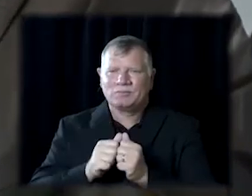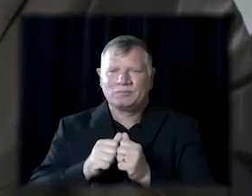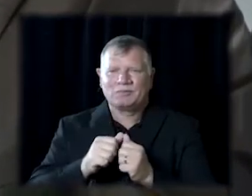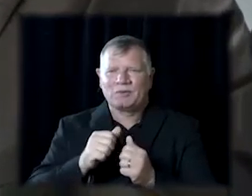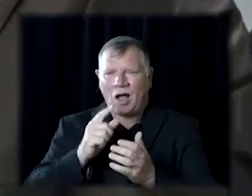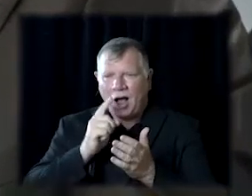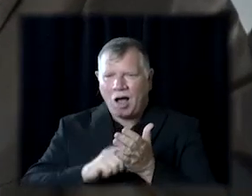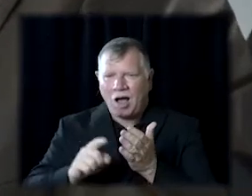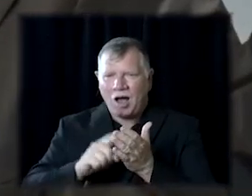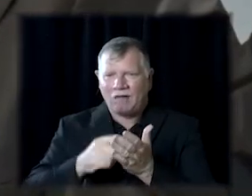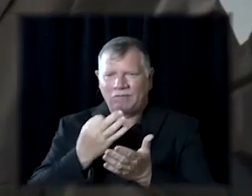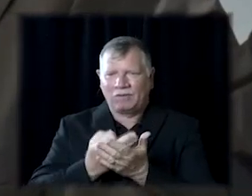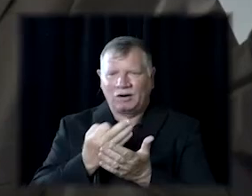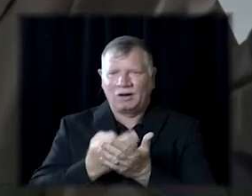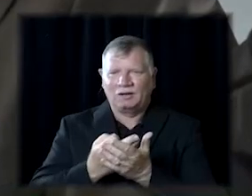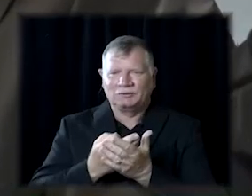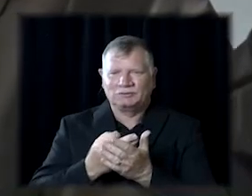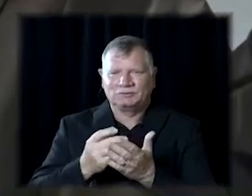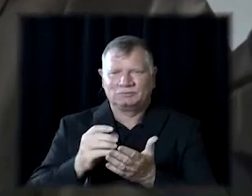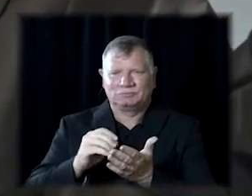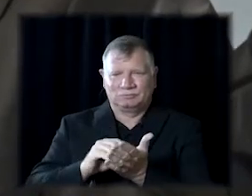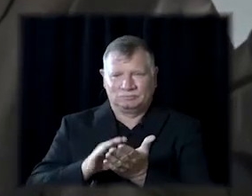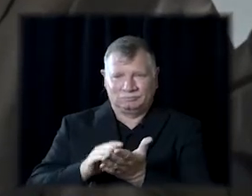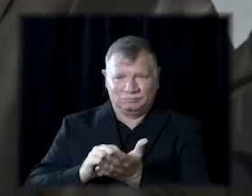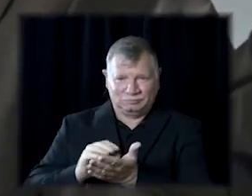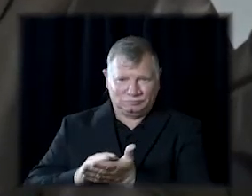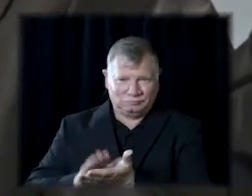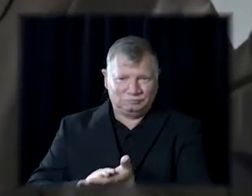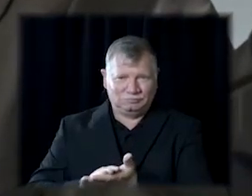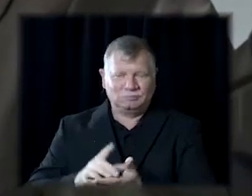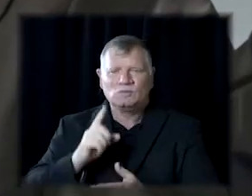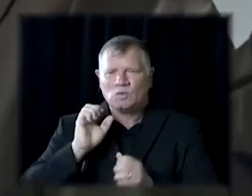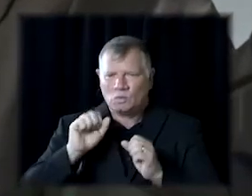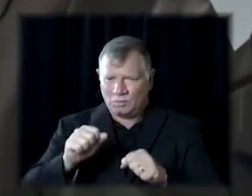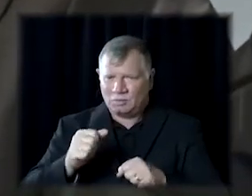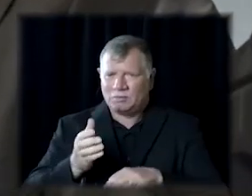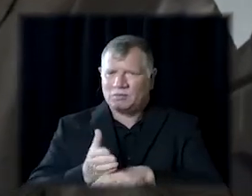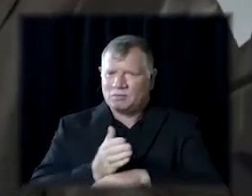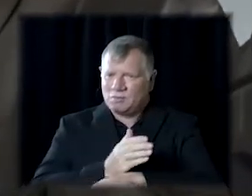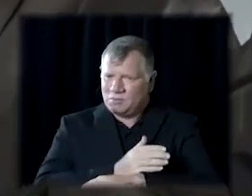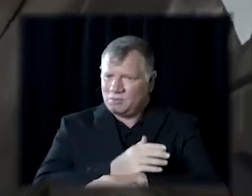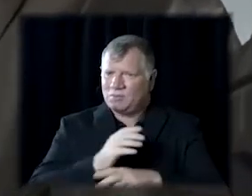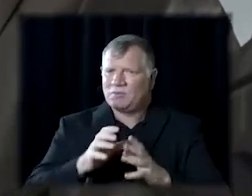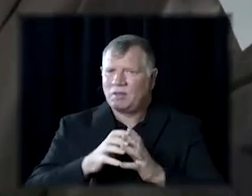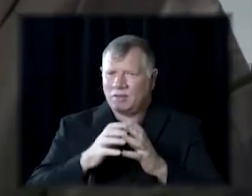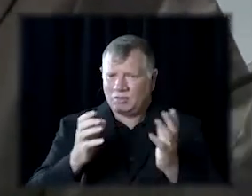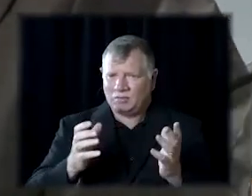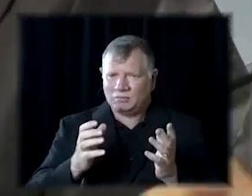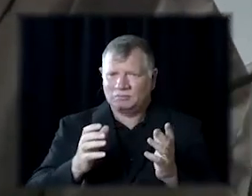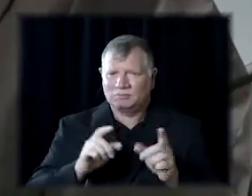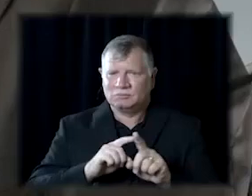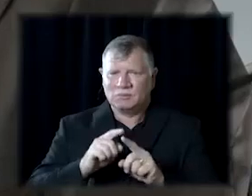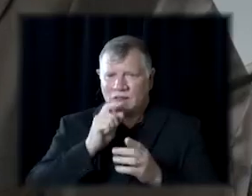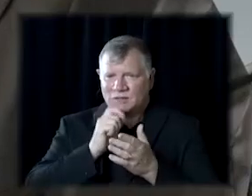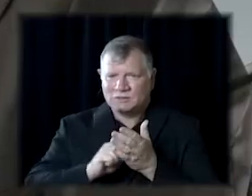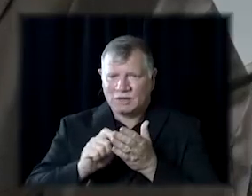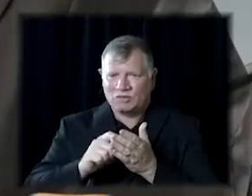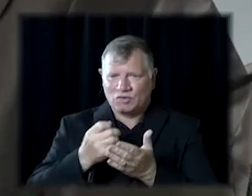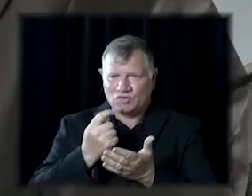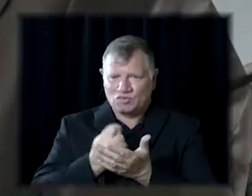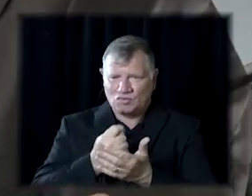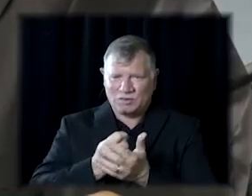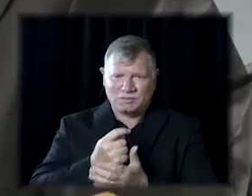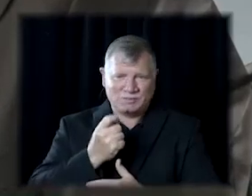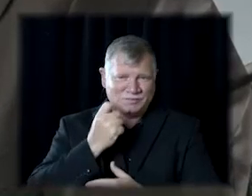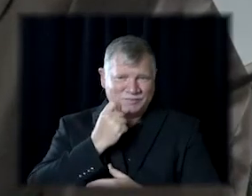statements. I think we have made significant progress in this direction as the Secretary of Treasury